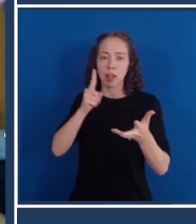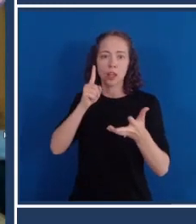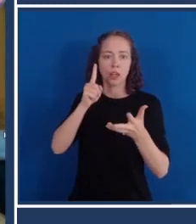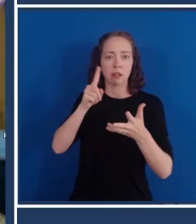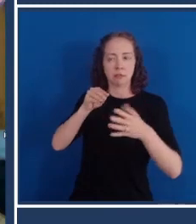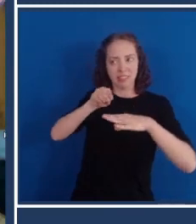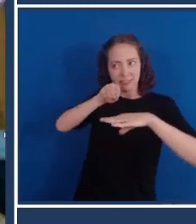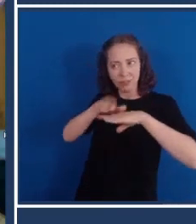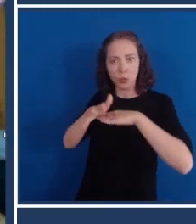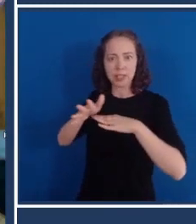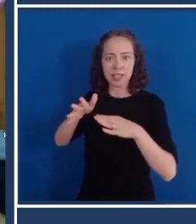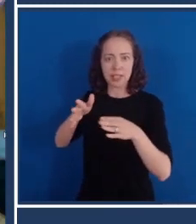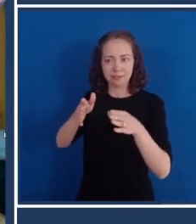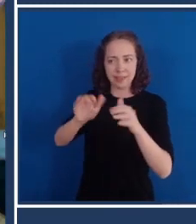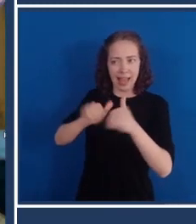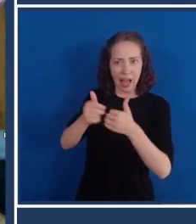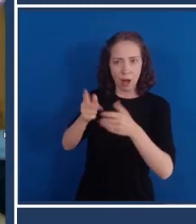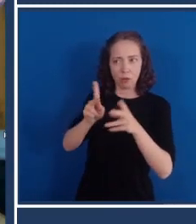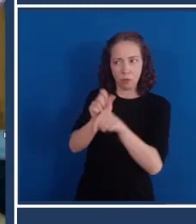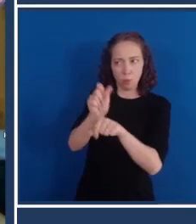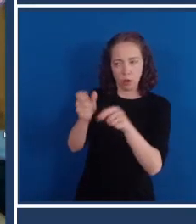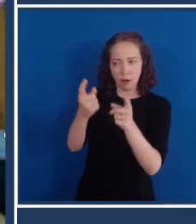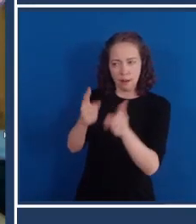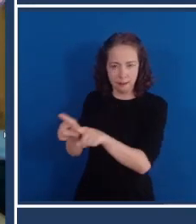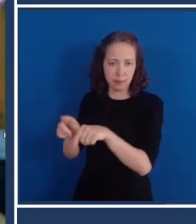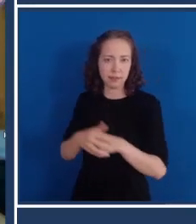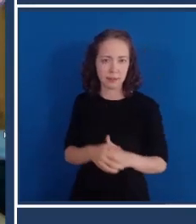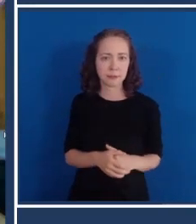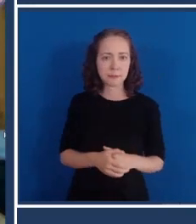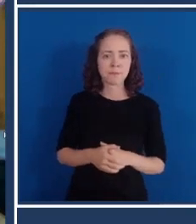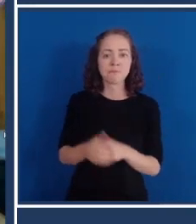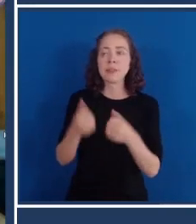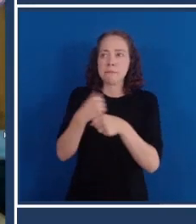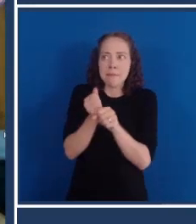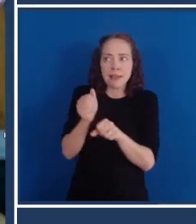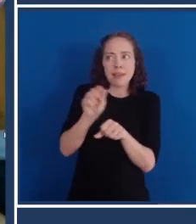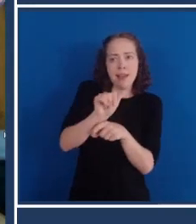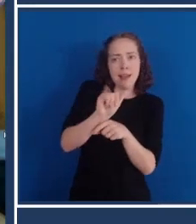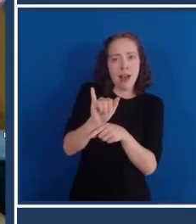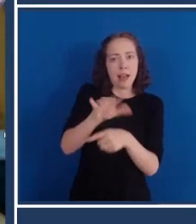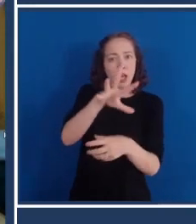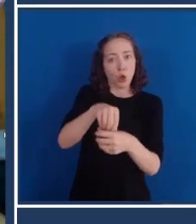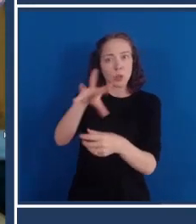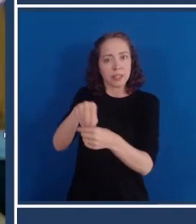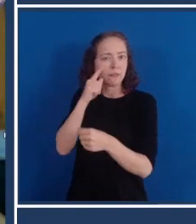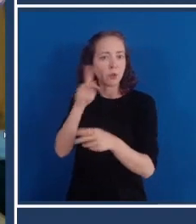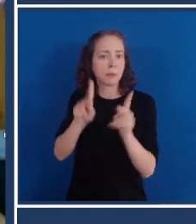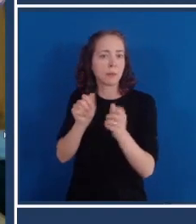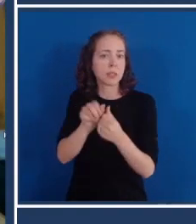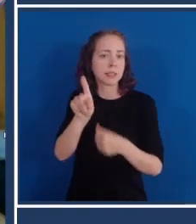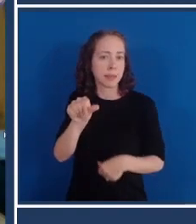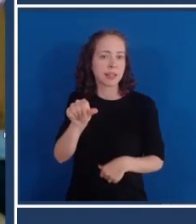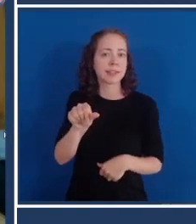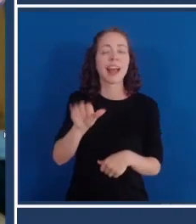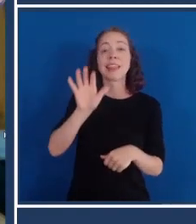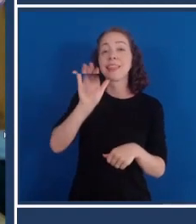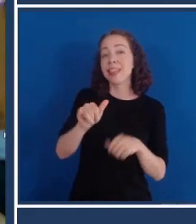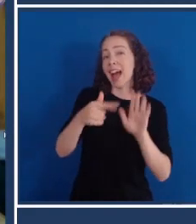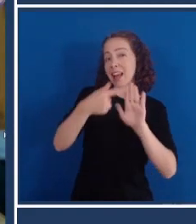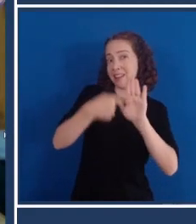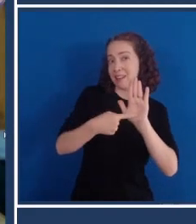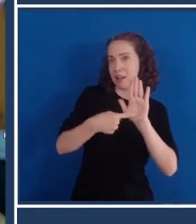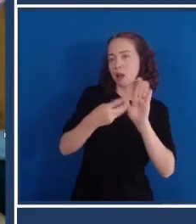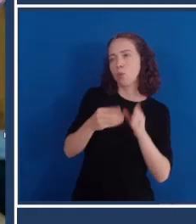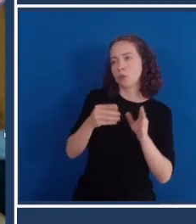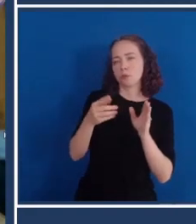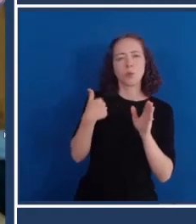is a part of that document and a part of the training that's now given to Microsoft engineers as part of the Responsible AI